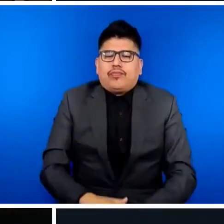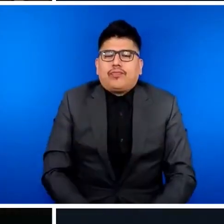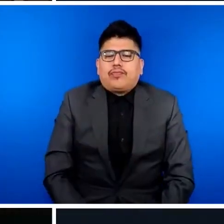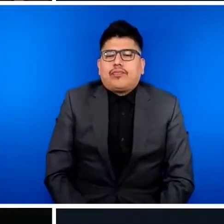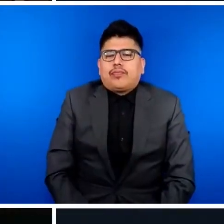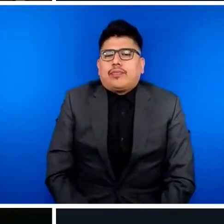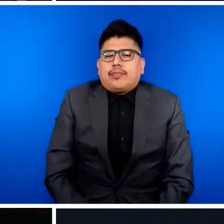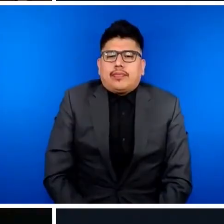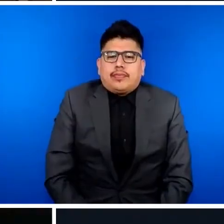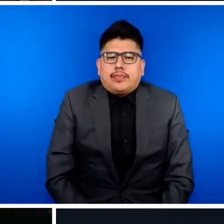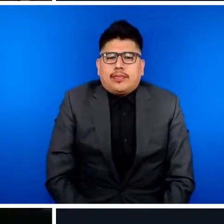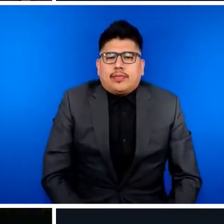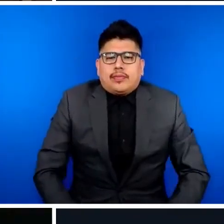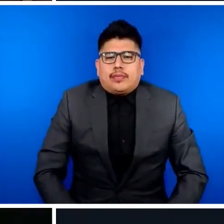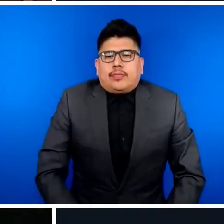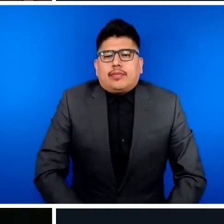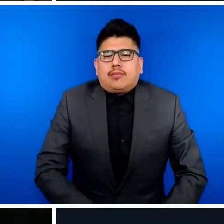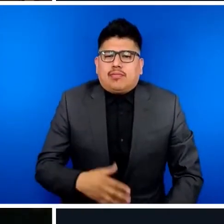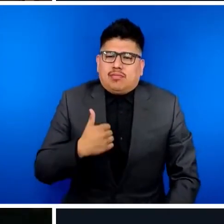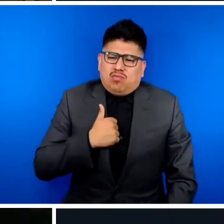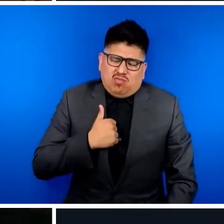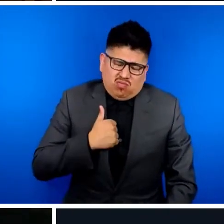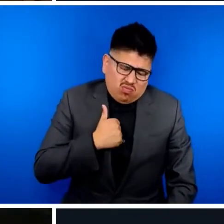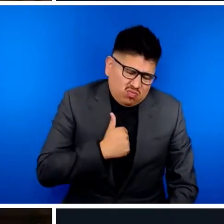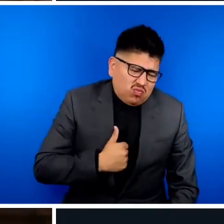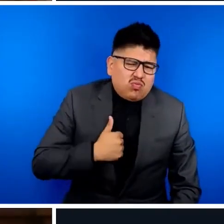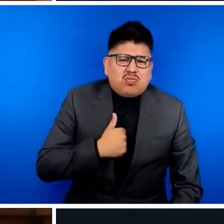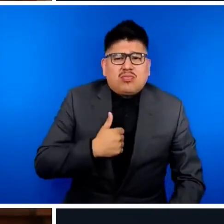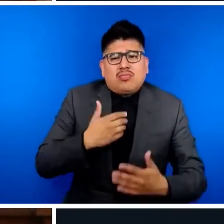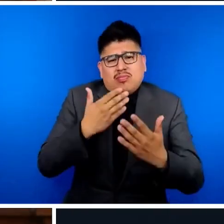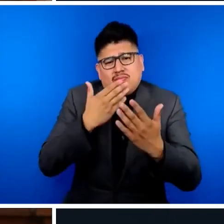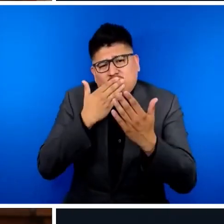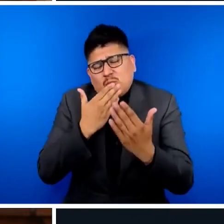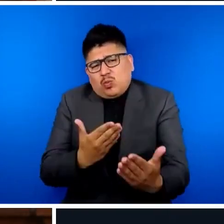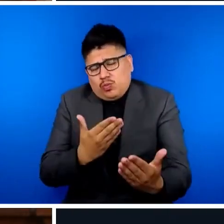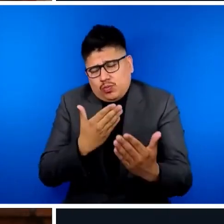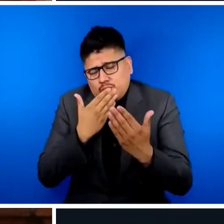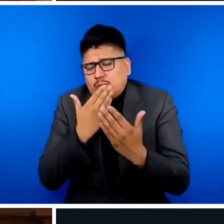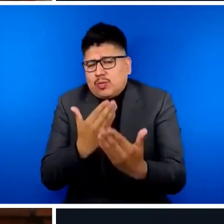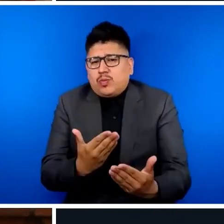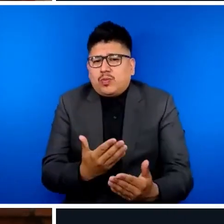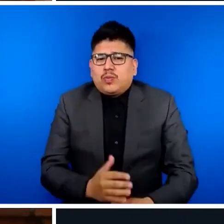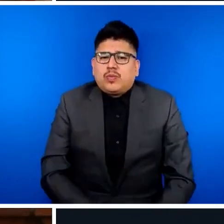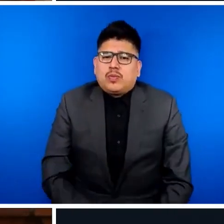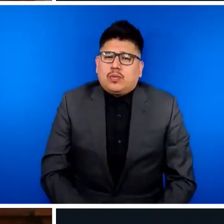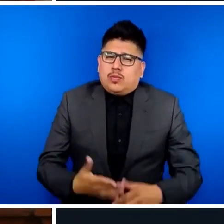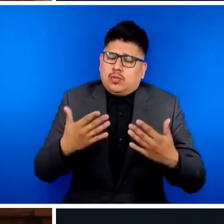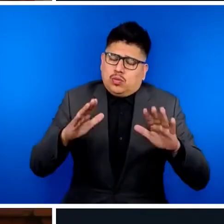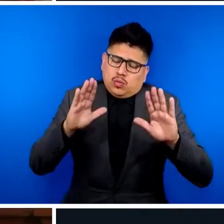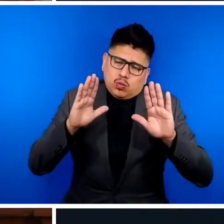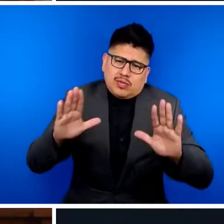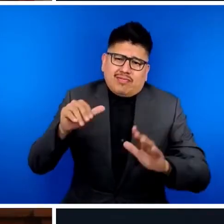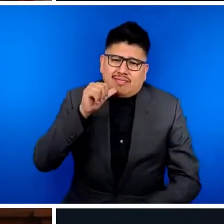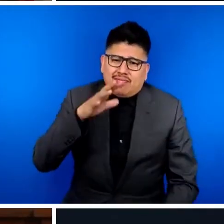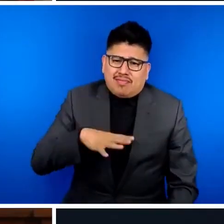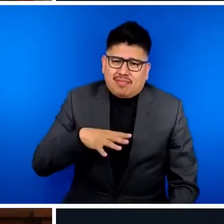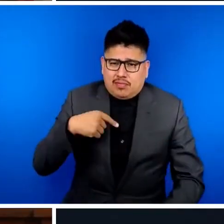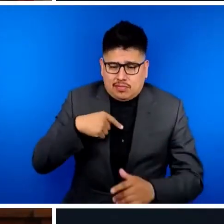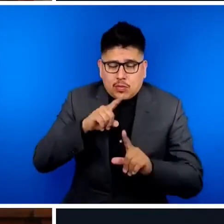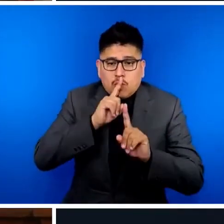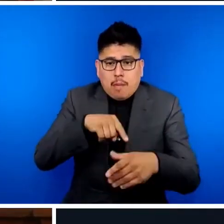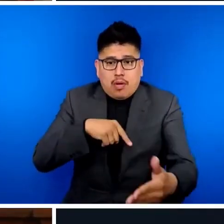So sorry. Thank you very much. A great young lady. I saw reports that were like, perfect. She was